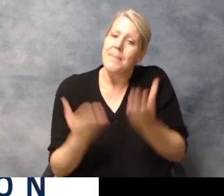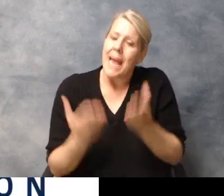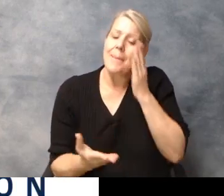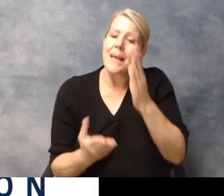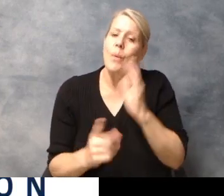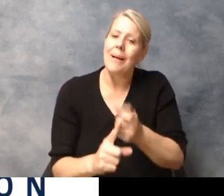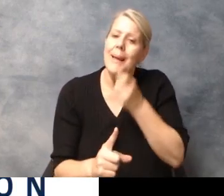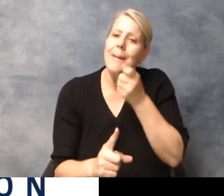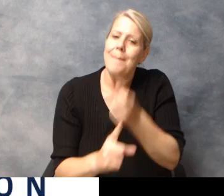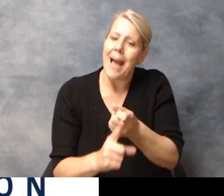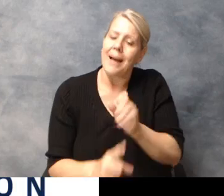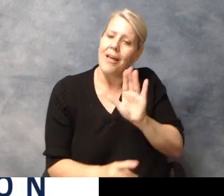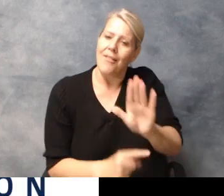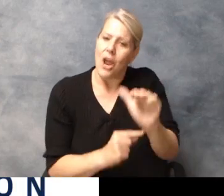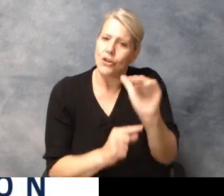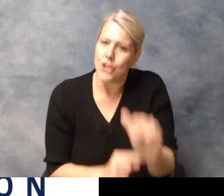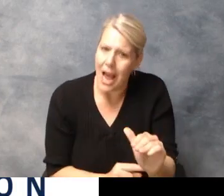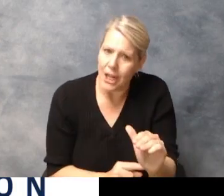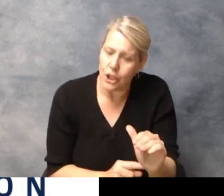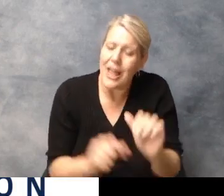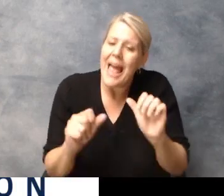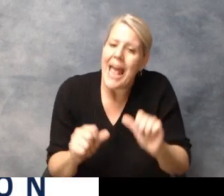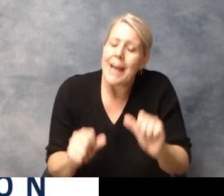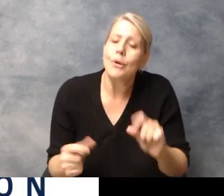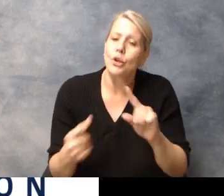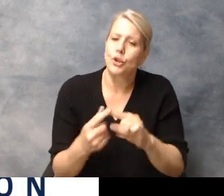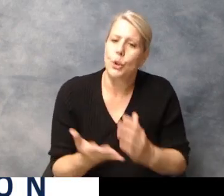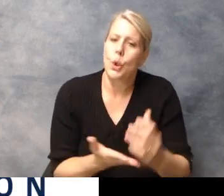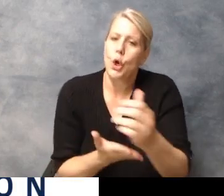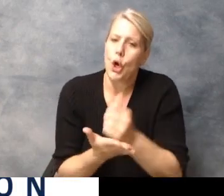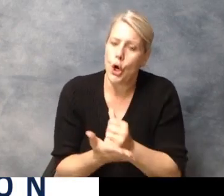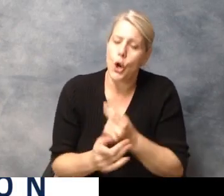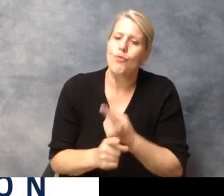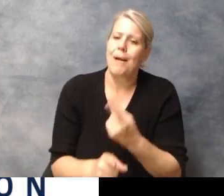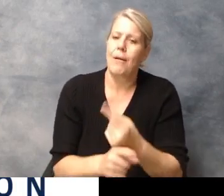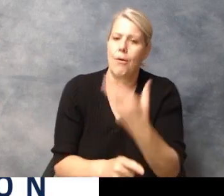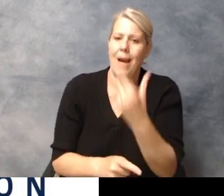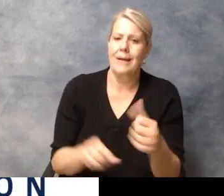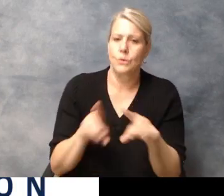child achieving a regular high school diploma.